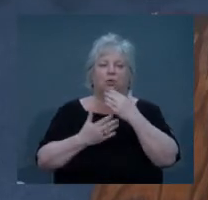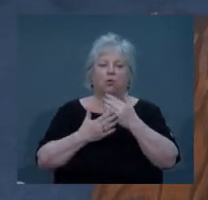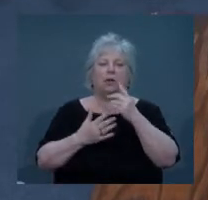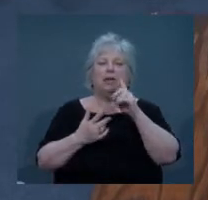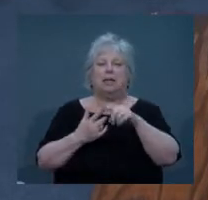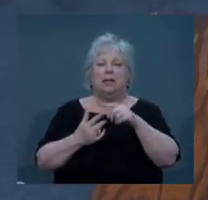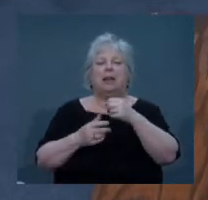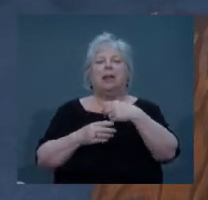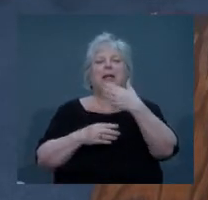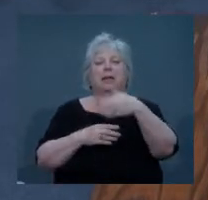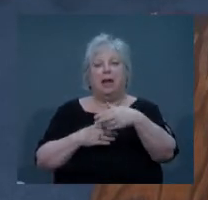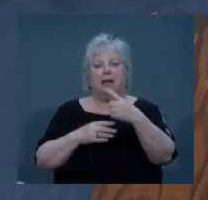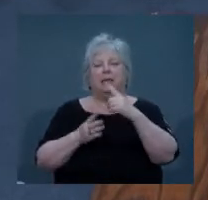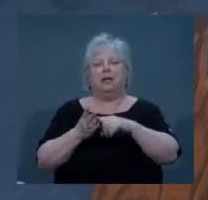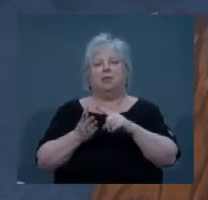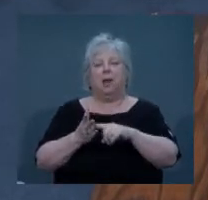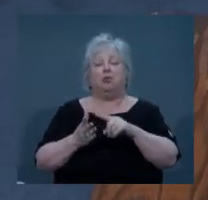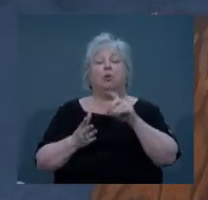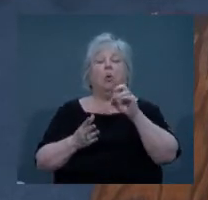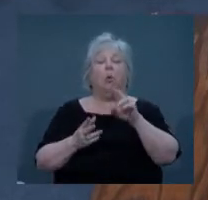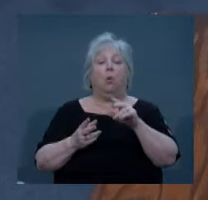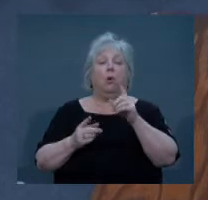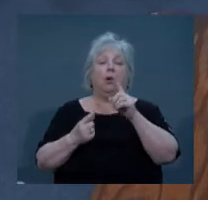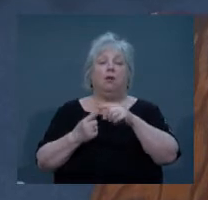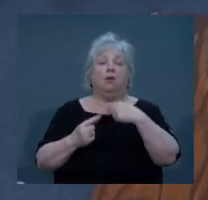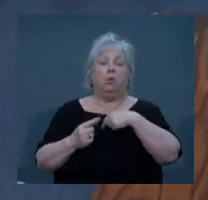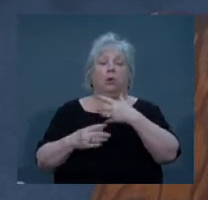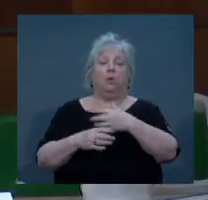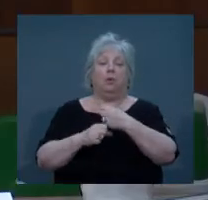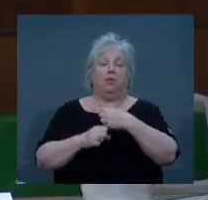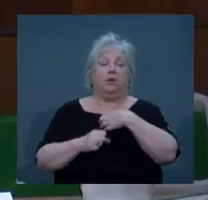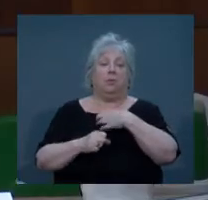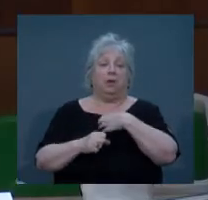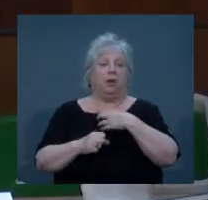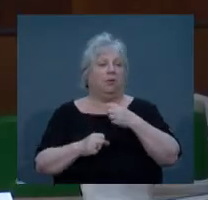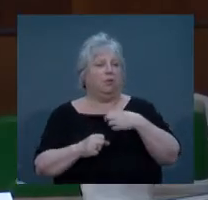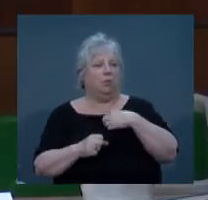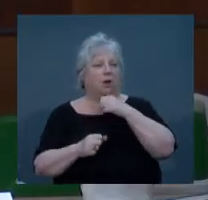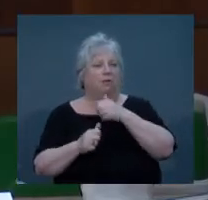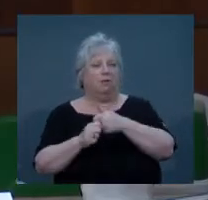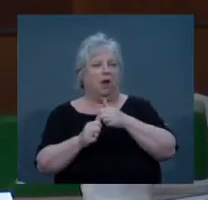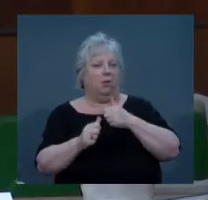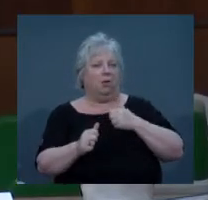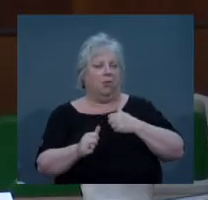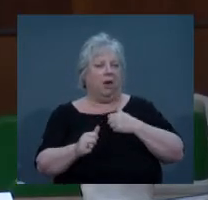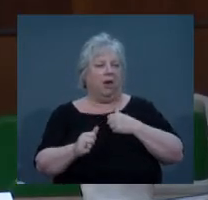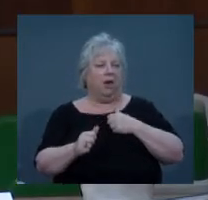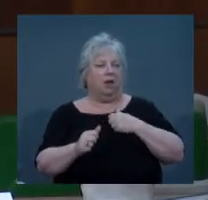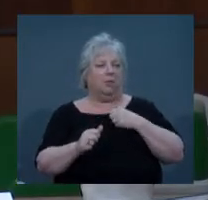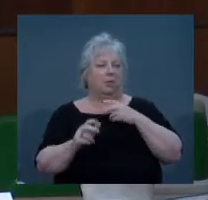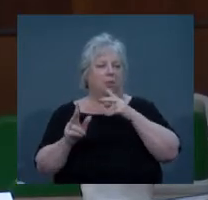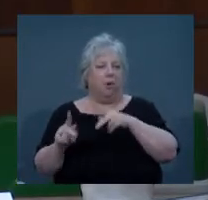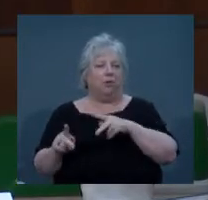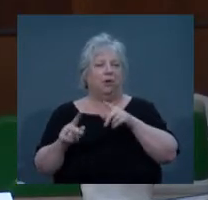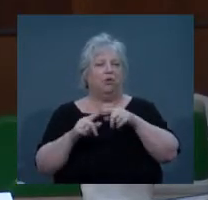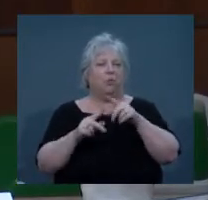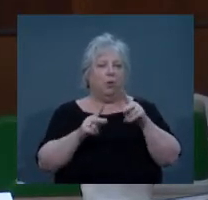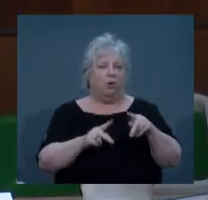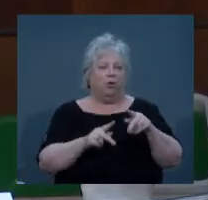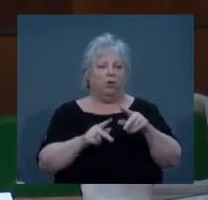inspection or that we have a complaint. So we're not following behind person to person that's renting the same unit. No,